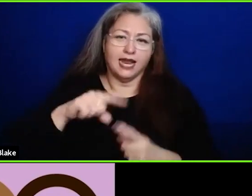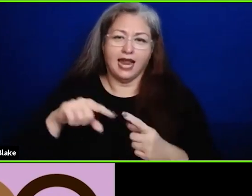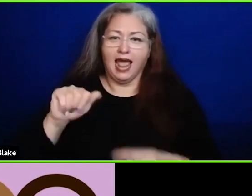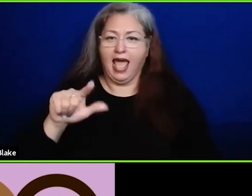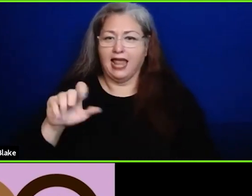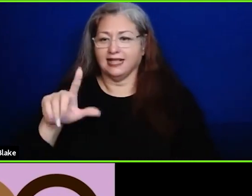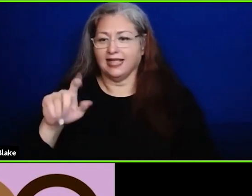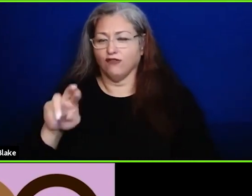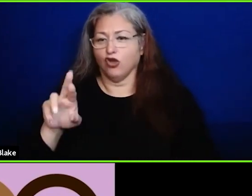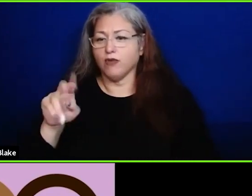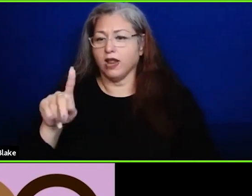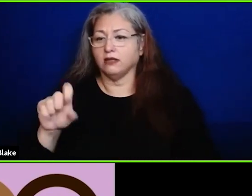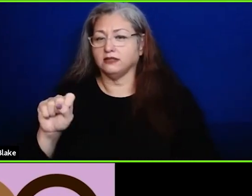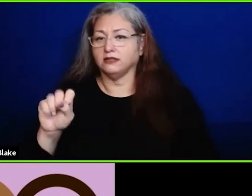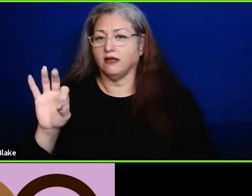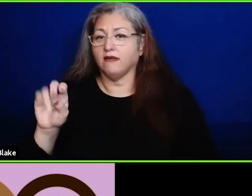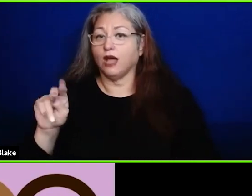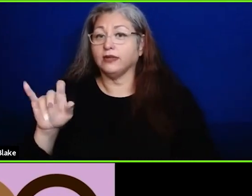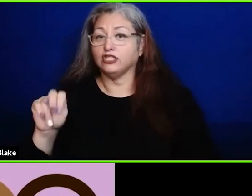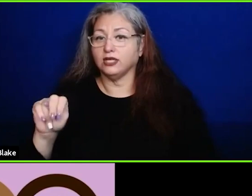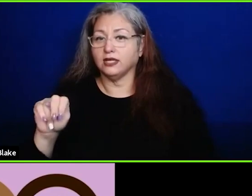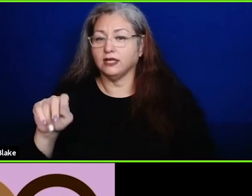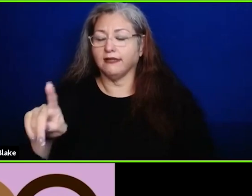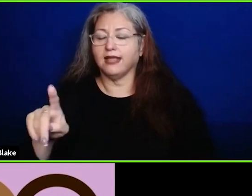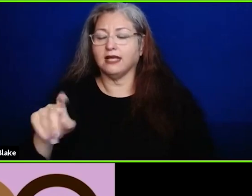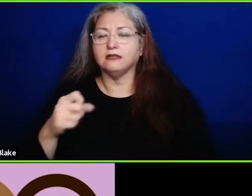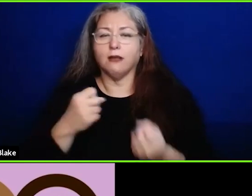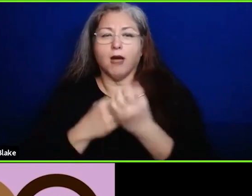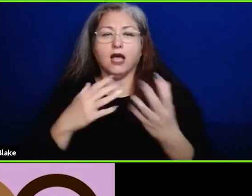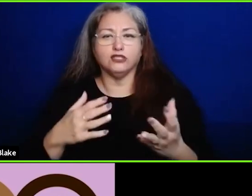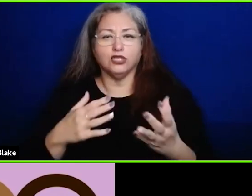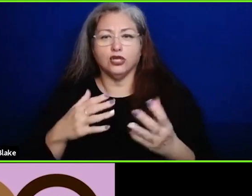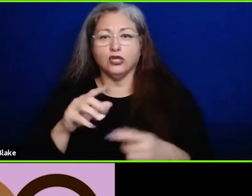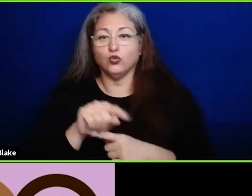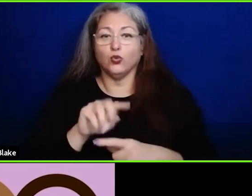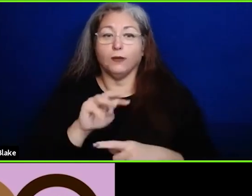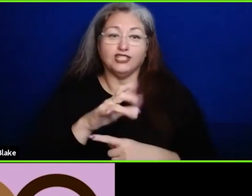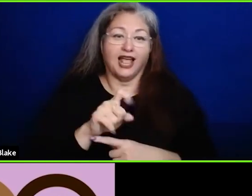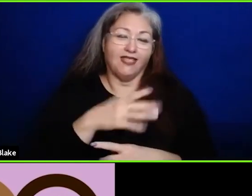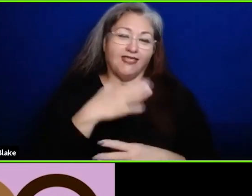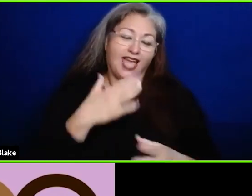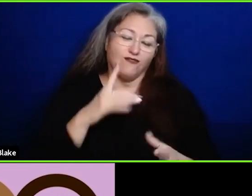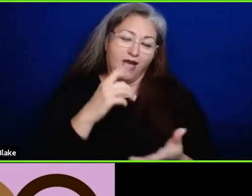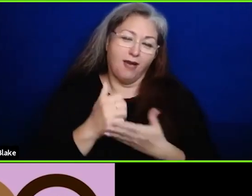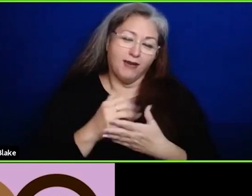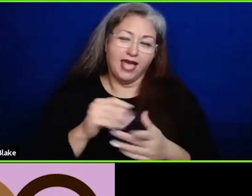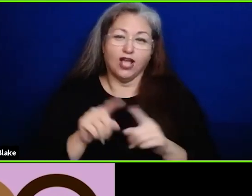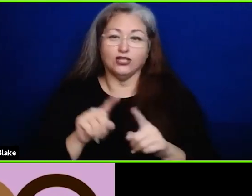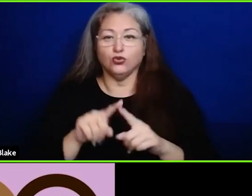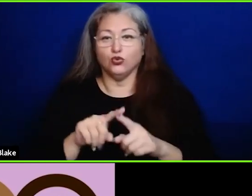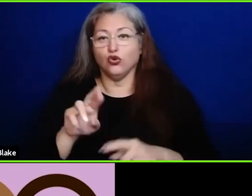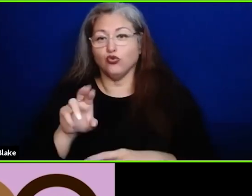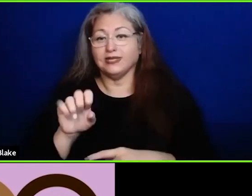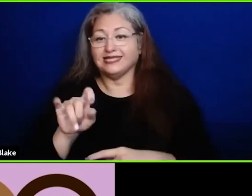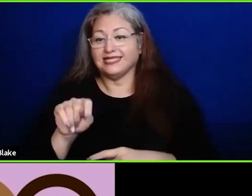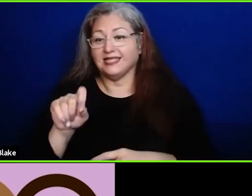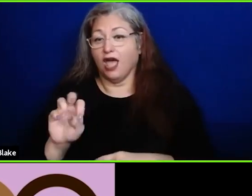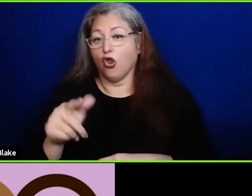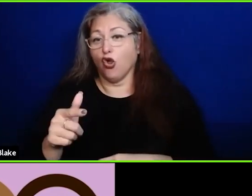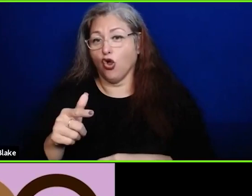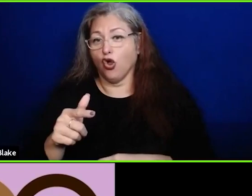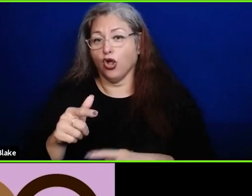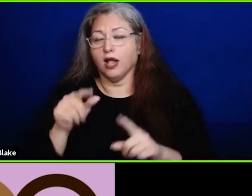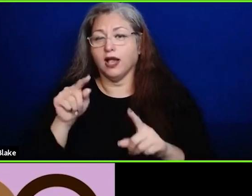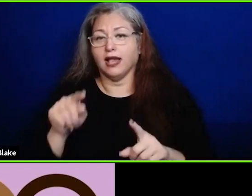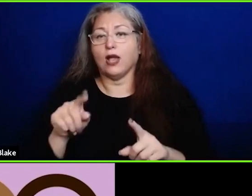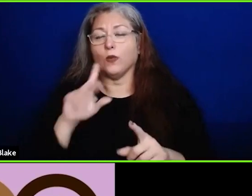Kleberg Reynolds Foundation, the sponsor, to Ishel Cuellar for helping us, and also to resist.org, who